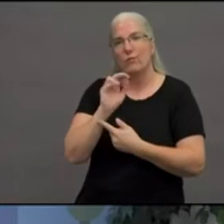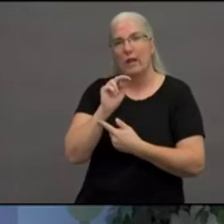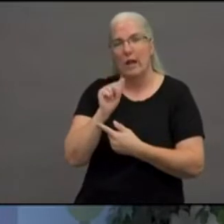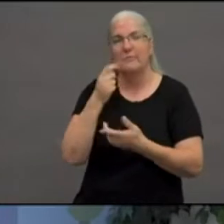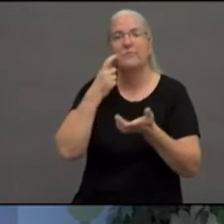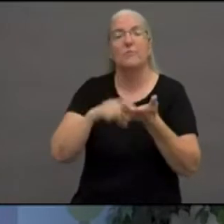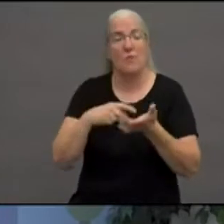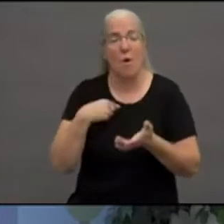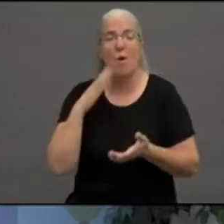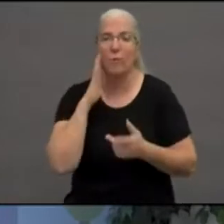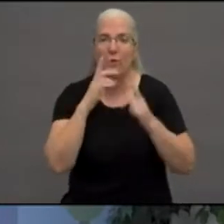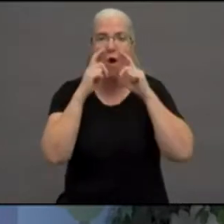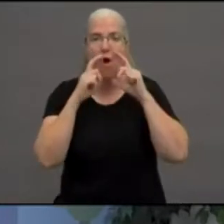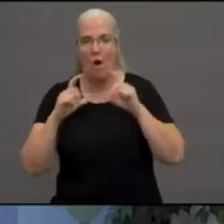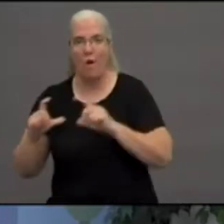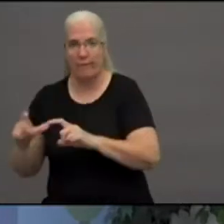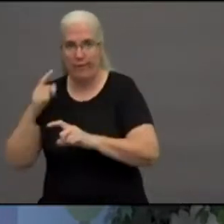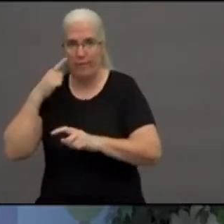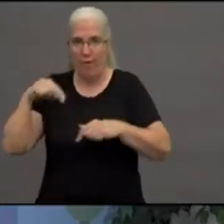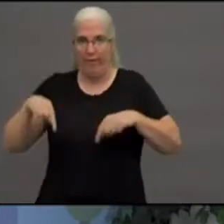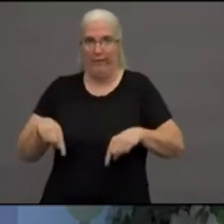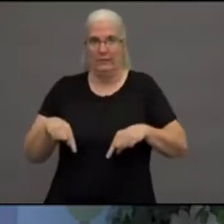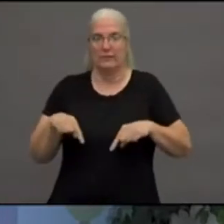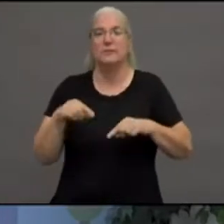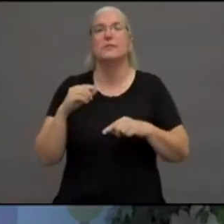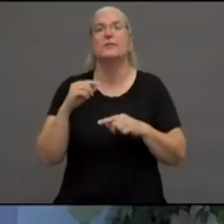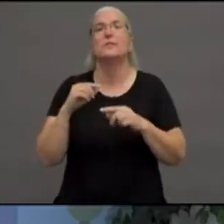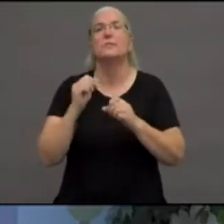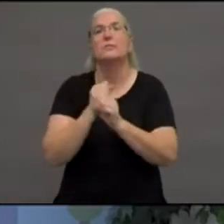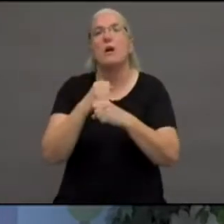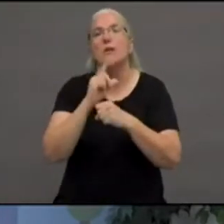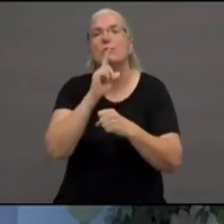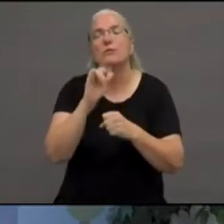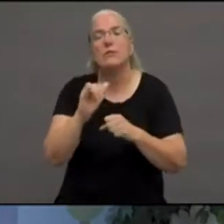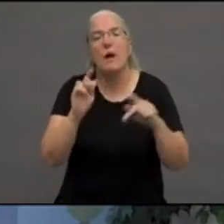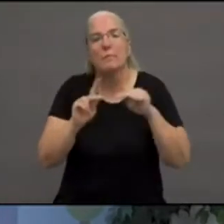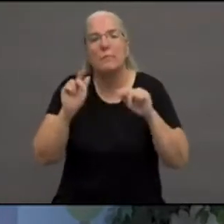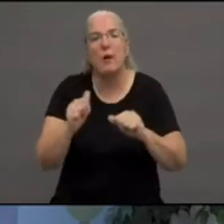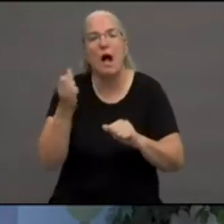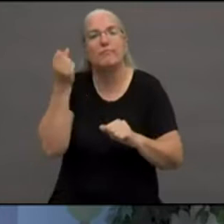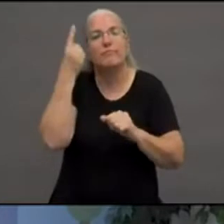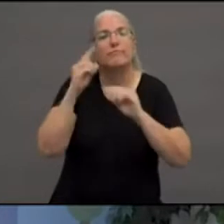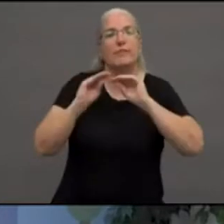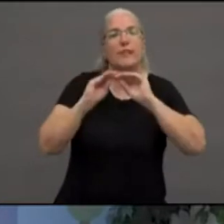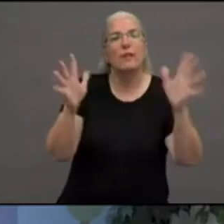the segment so you can understand what we're saying, and we can have our